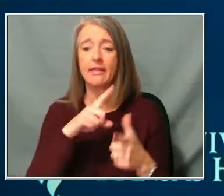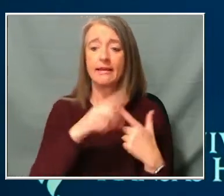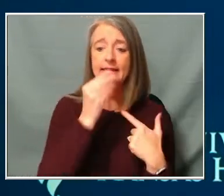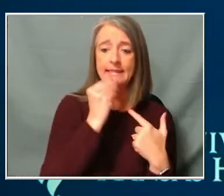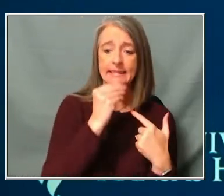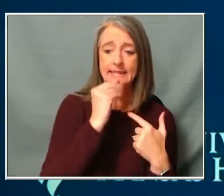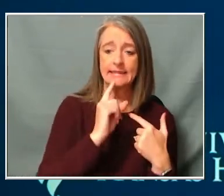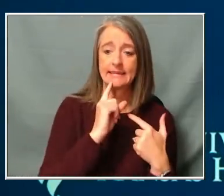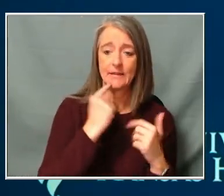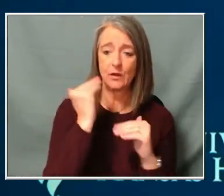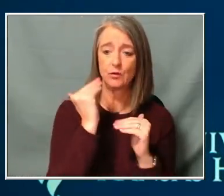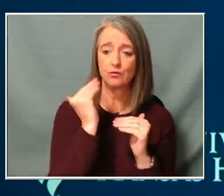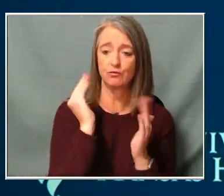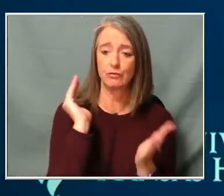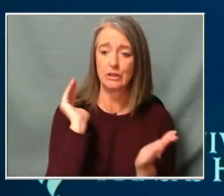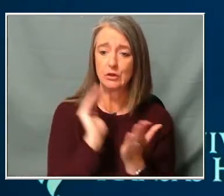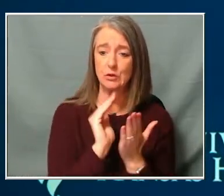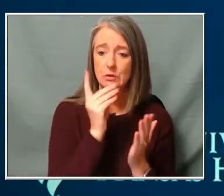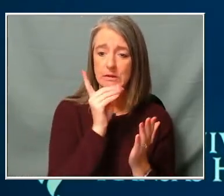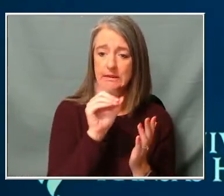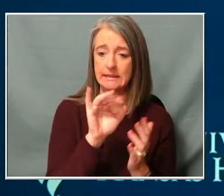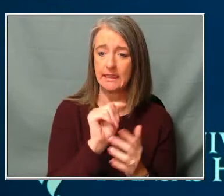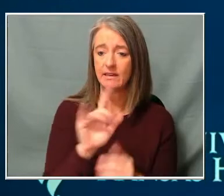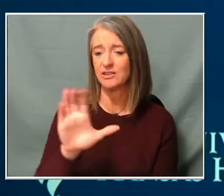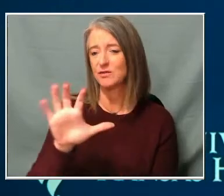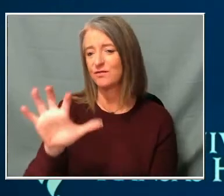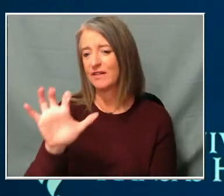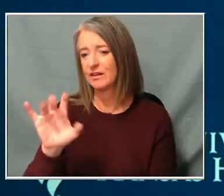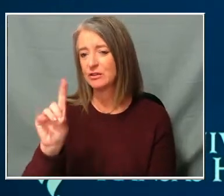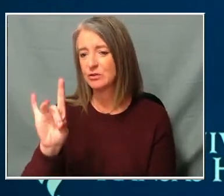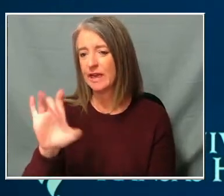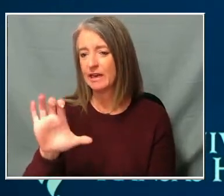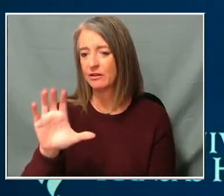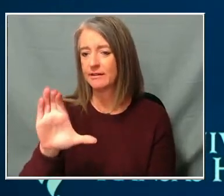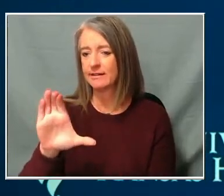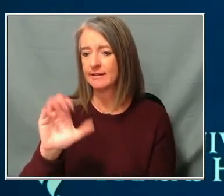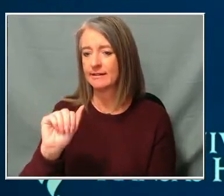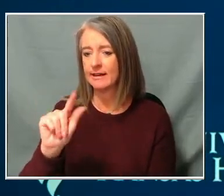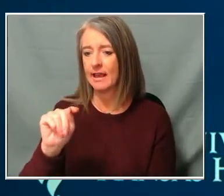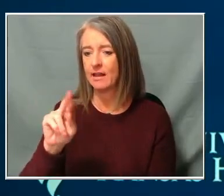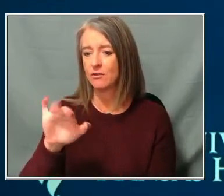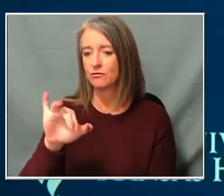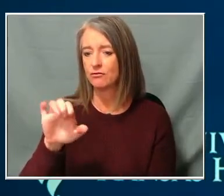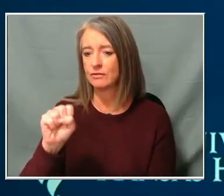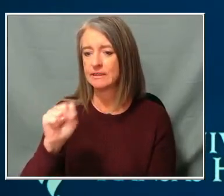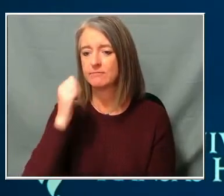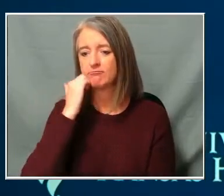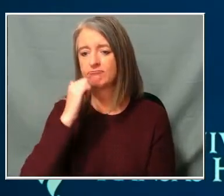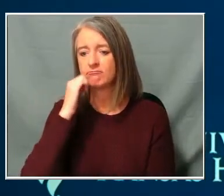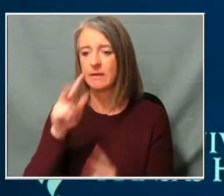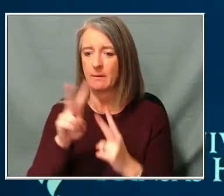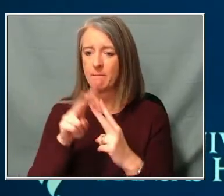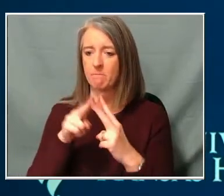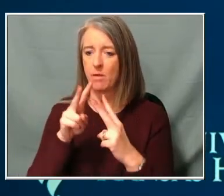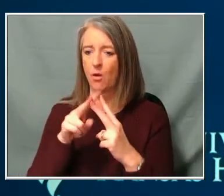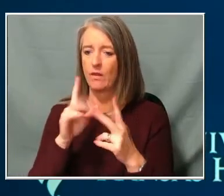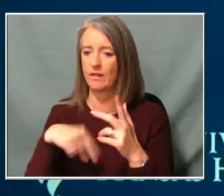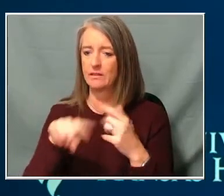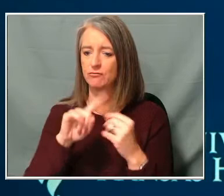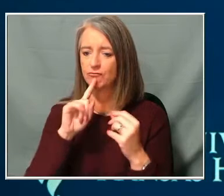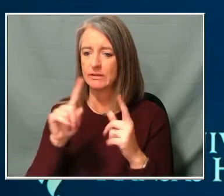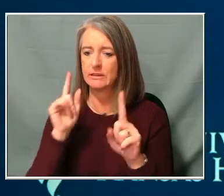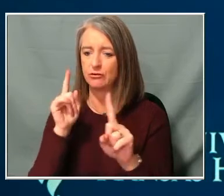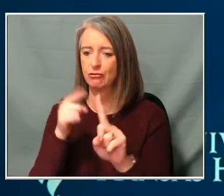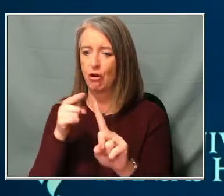severely reduced diet, so 500 to 800 calories per day. And both of these regimens really are targeting trying to extend the